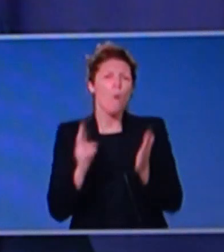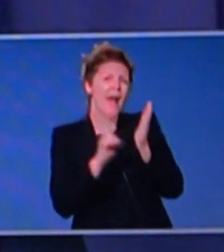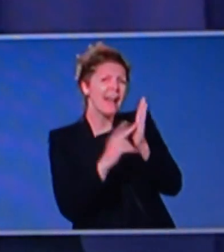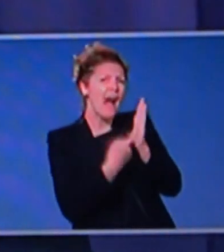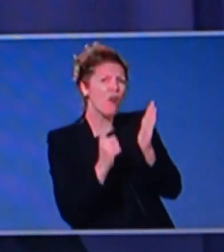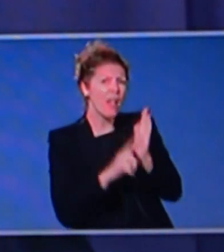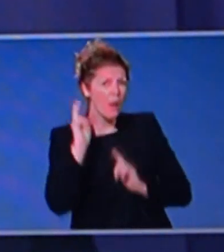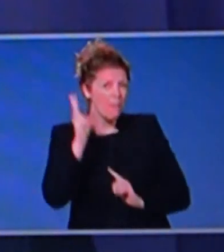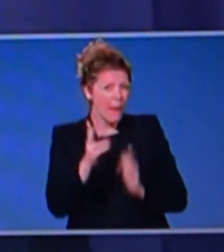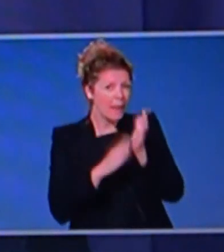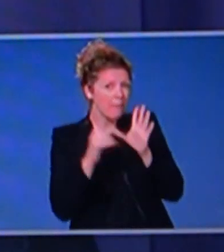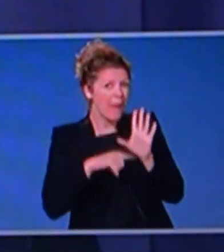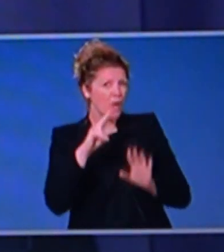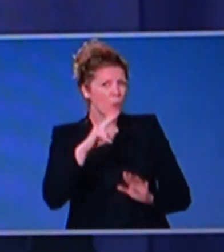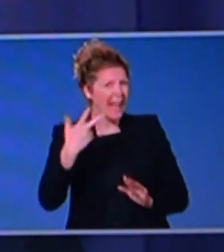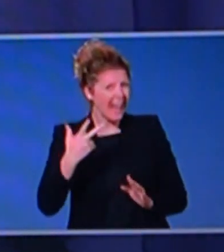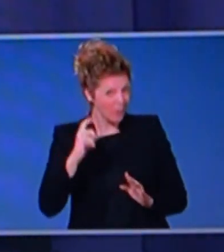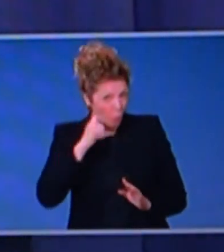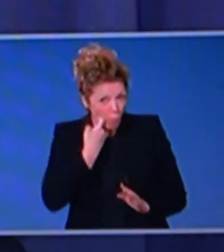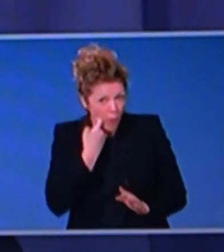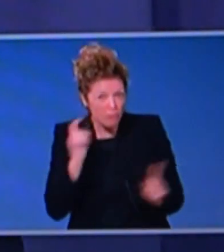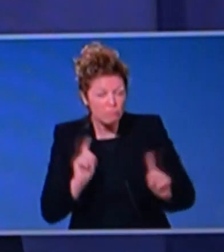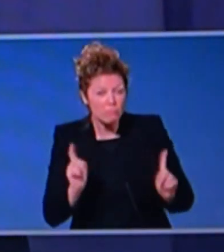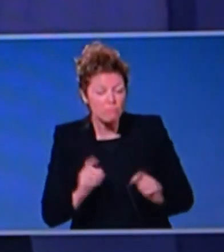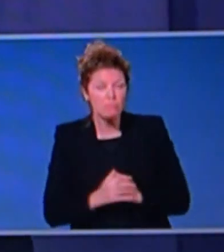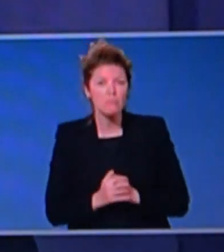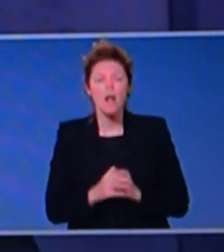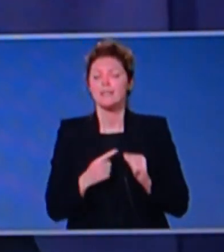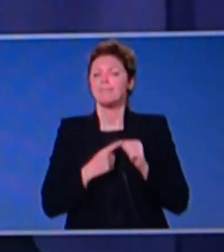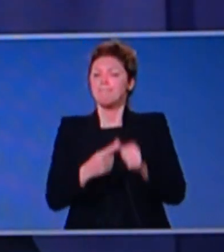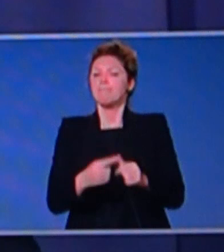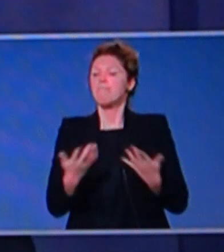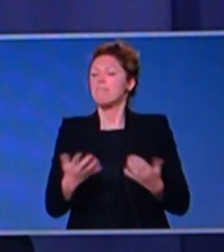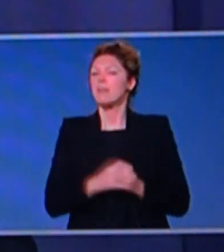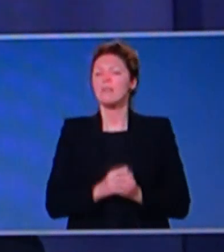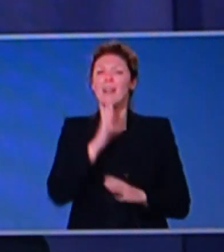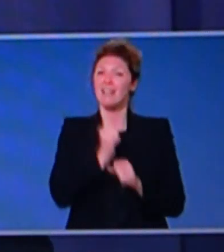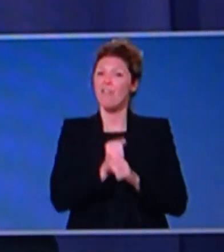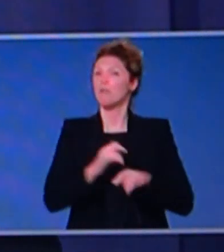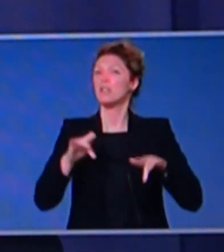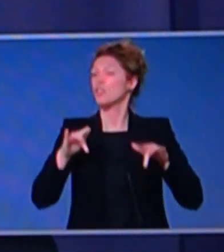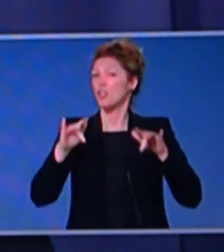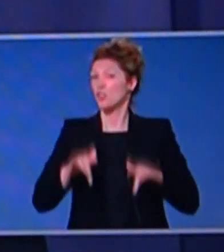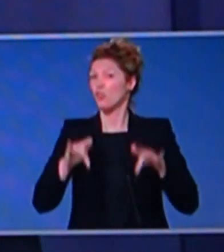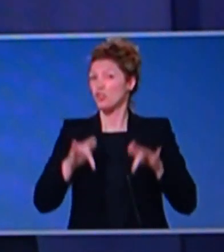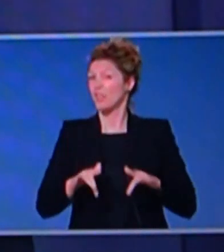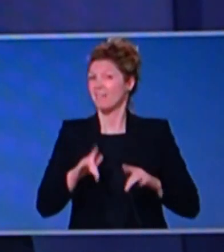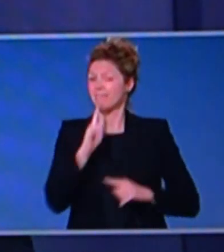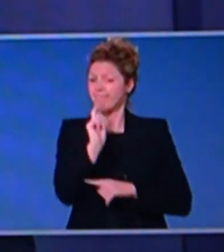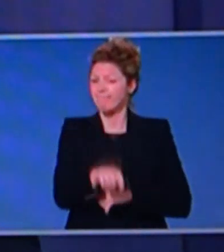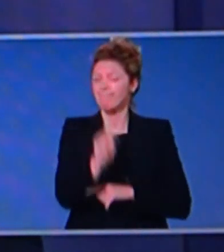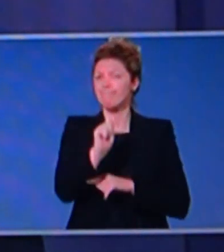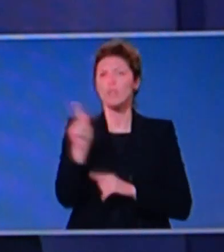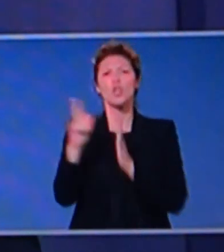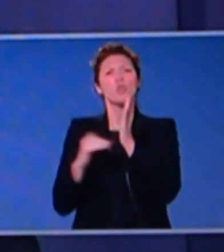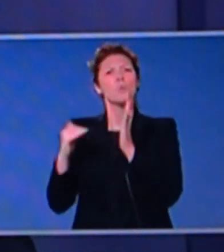Well, that still hasn't been determined. The Commonwealth has made no decision about the access by the Warriors into Australia. That